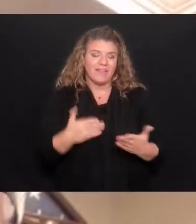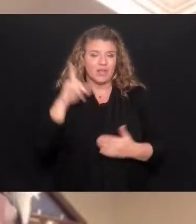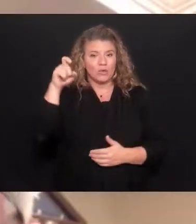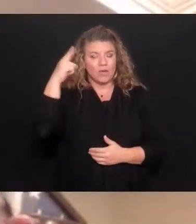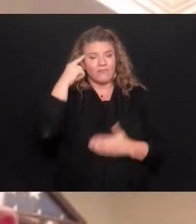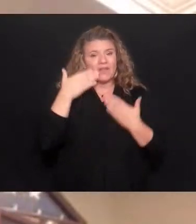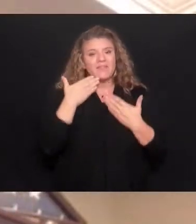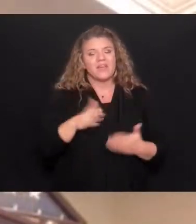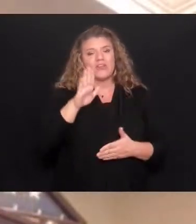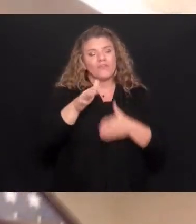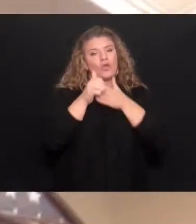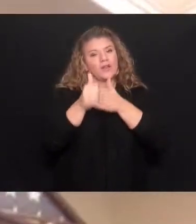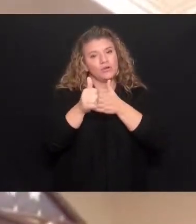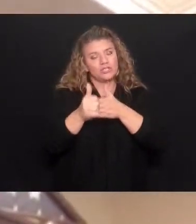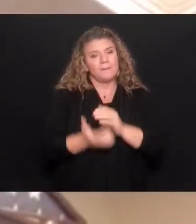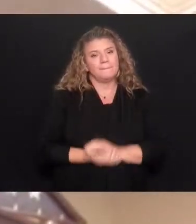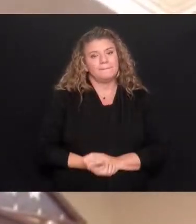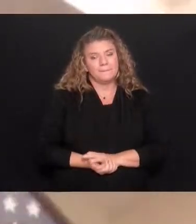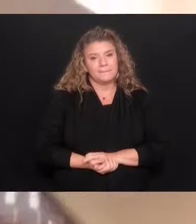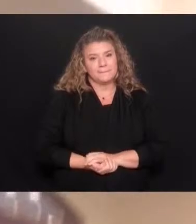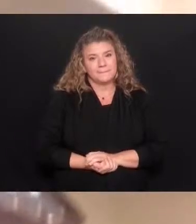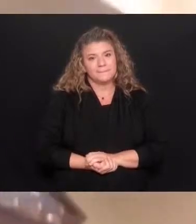thank you for your leadership.